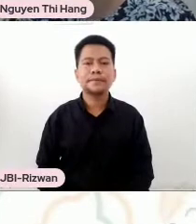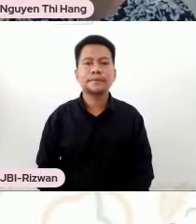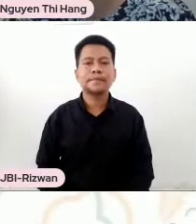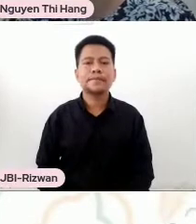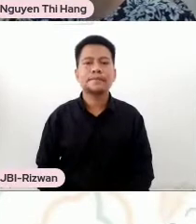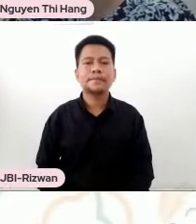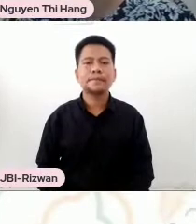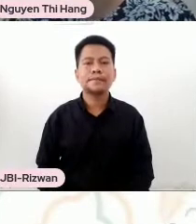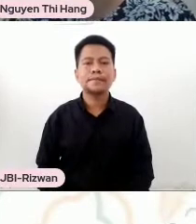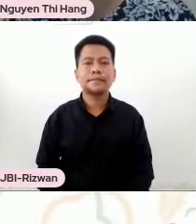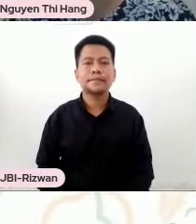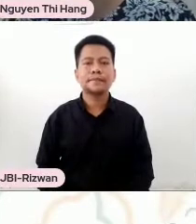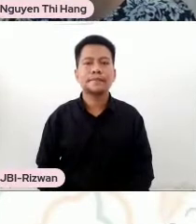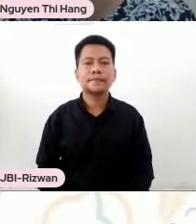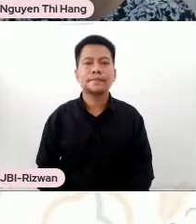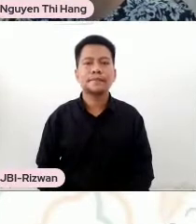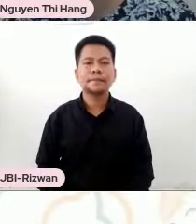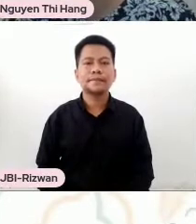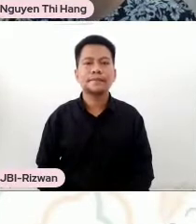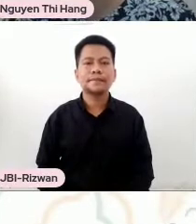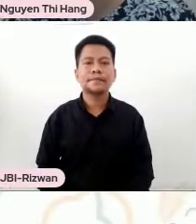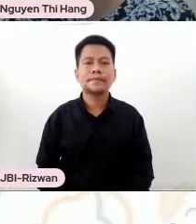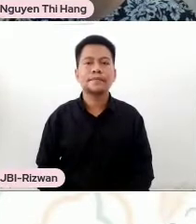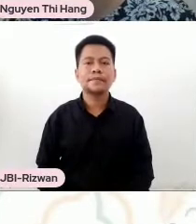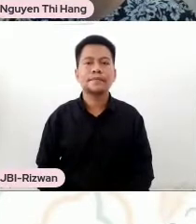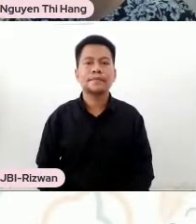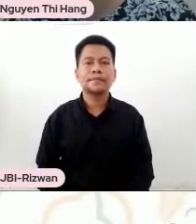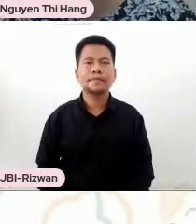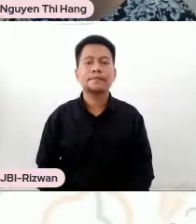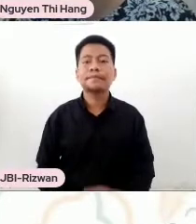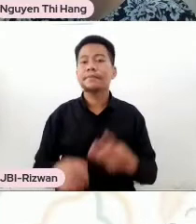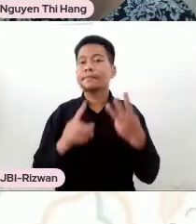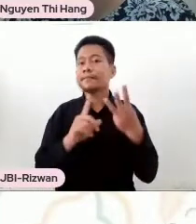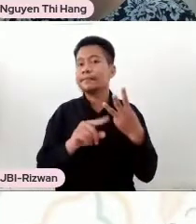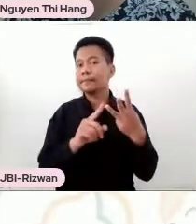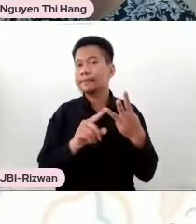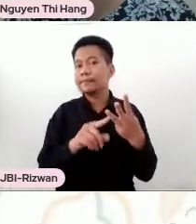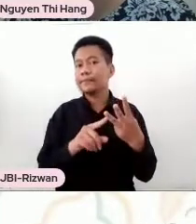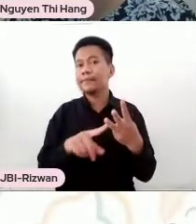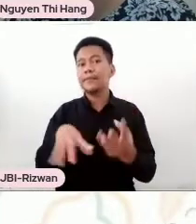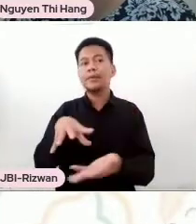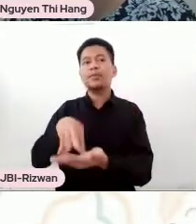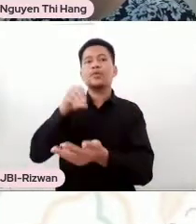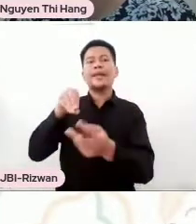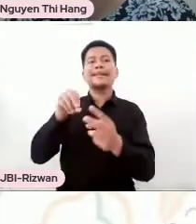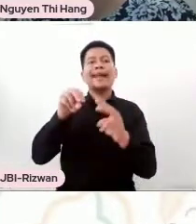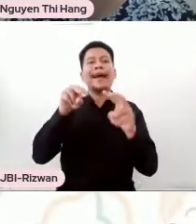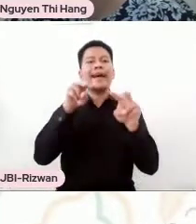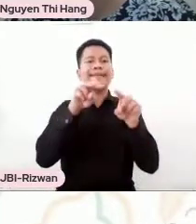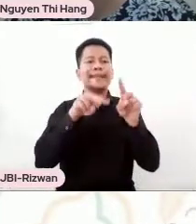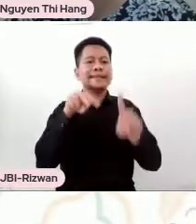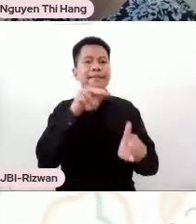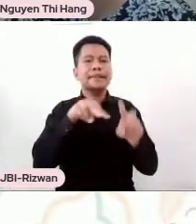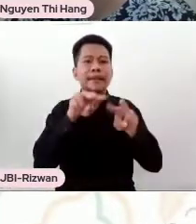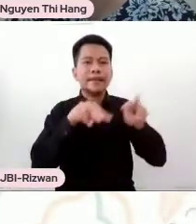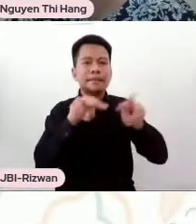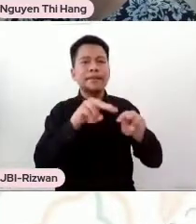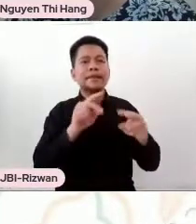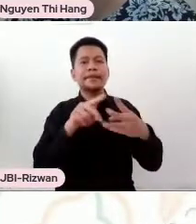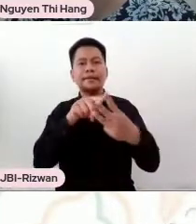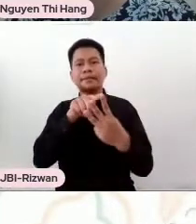Like that. Ya. Yeah. Kemudian yang ketiga adalah pusat assessment, ya. Jadi ada tiga. Jadi mereka